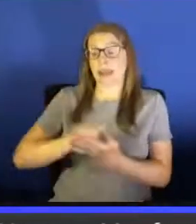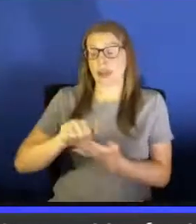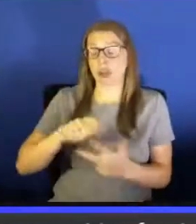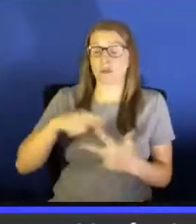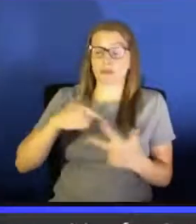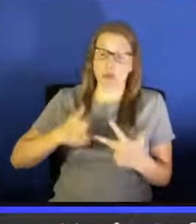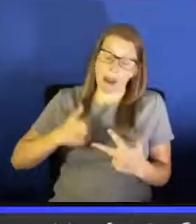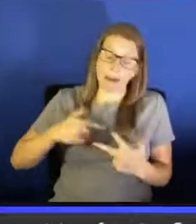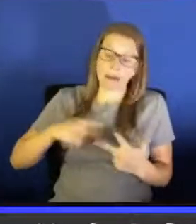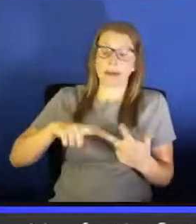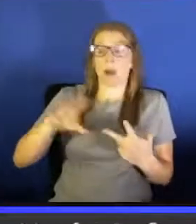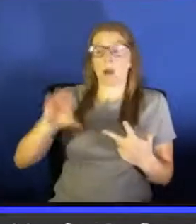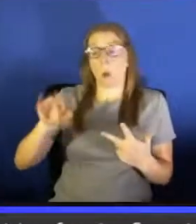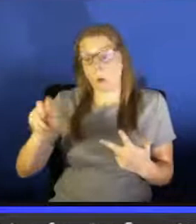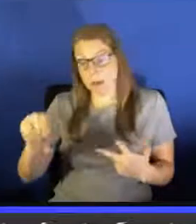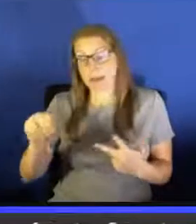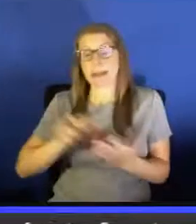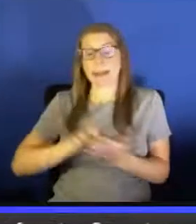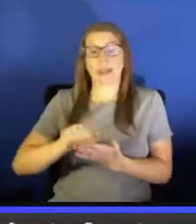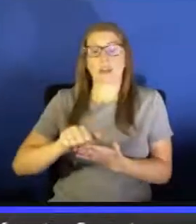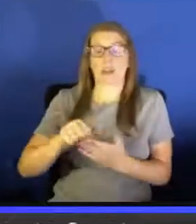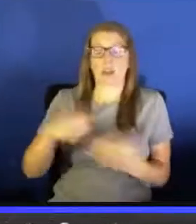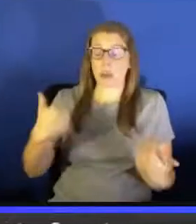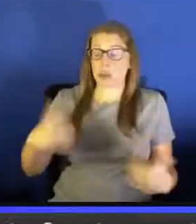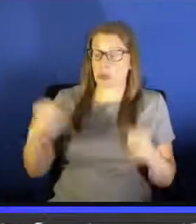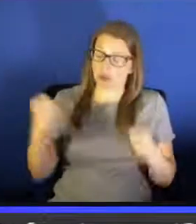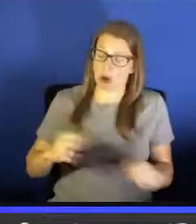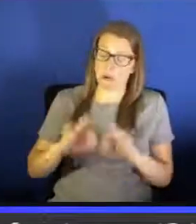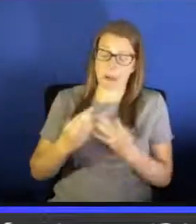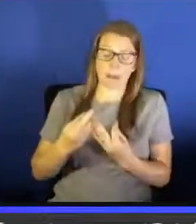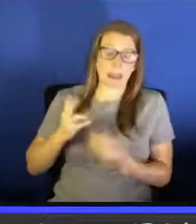strong family history. I think these patients should have